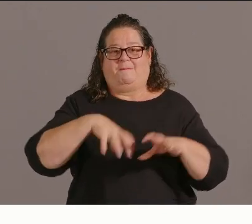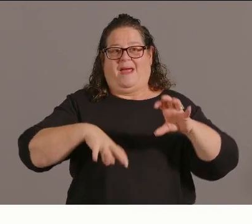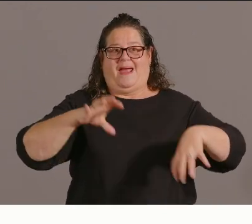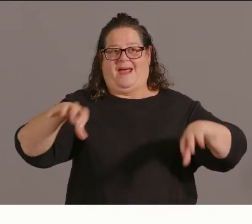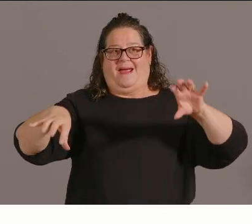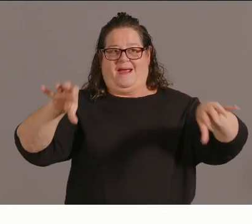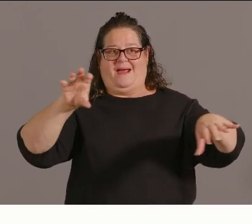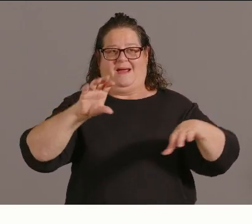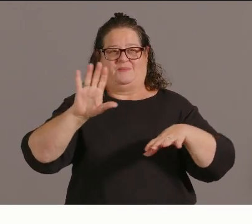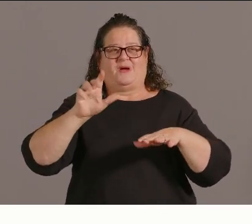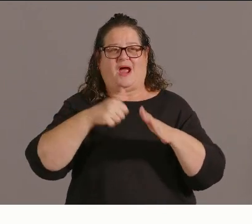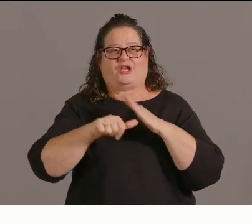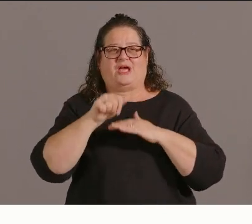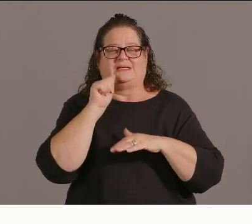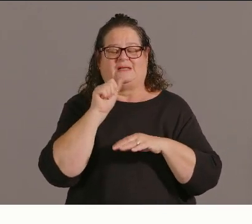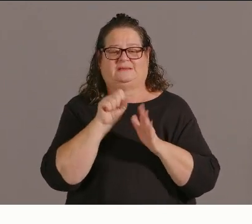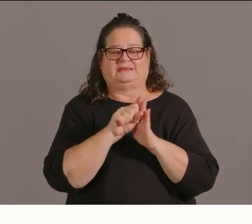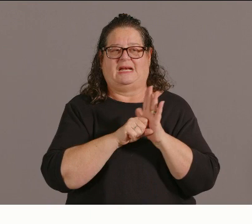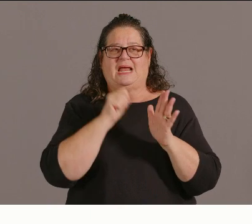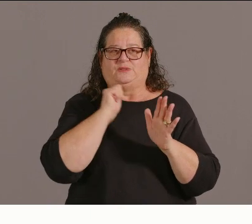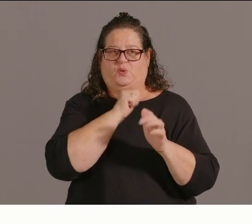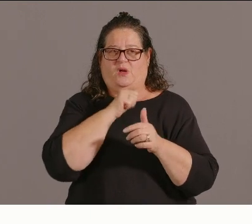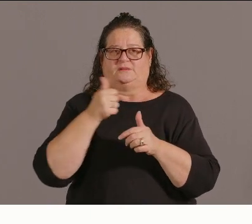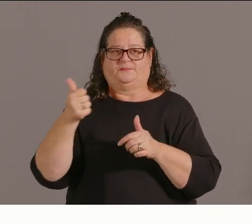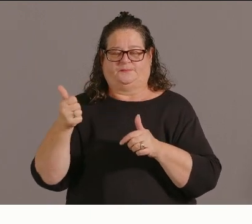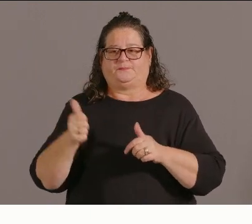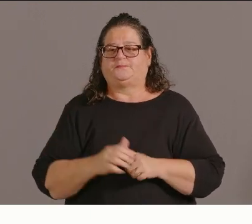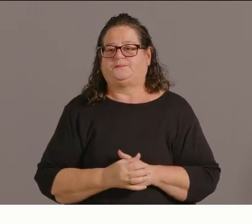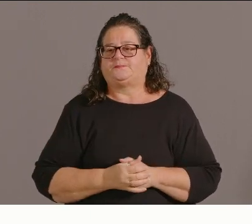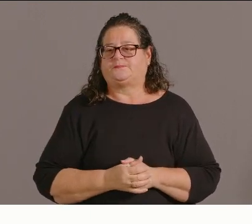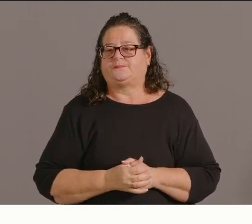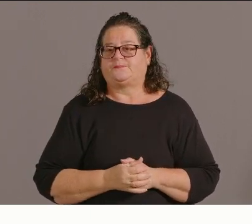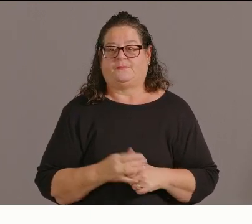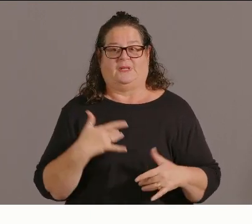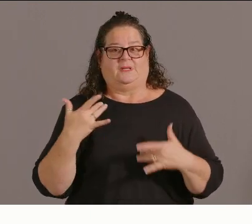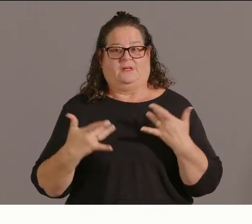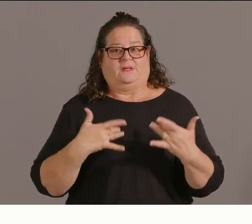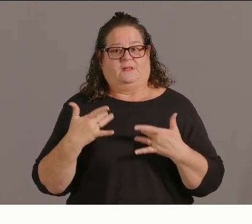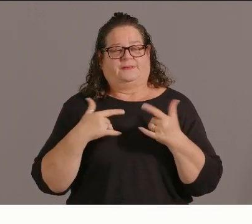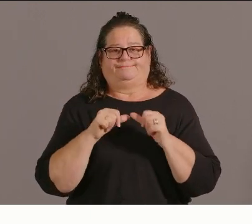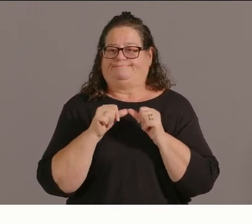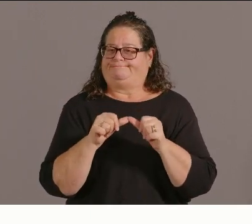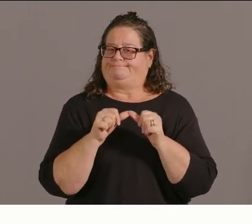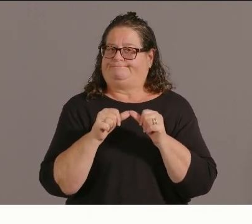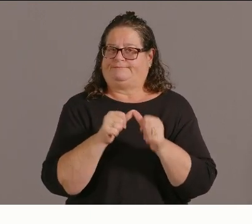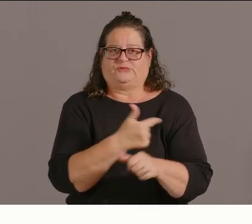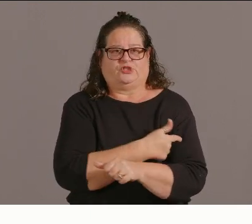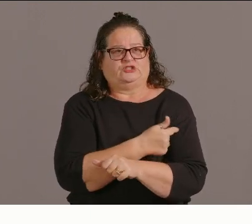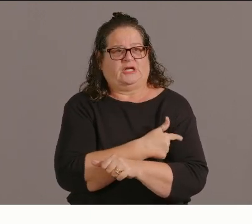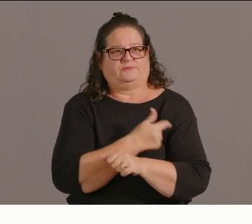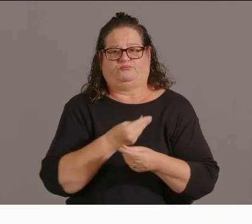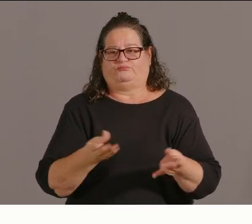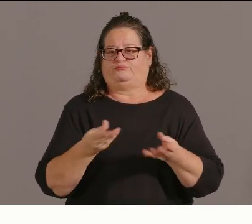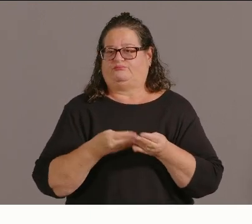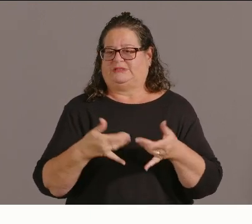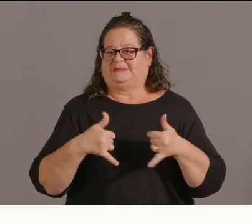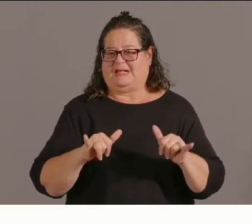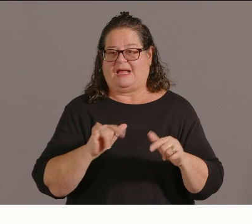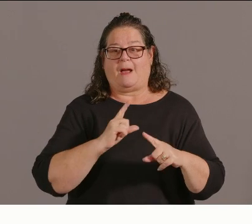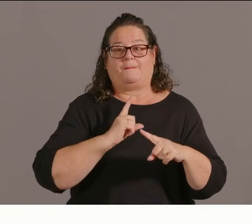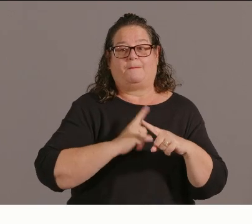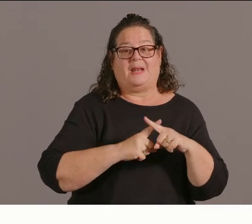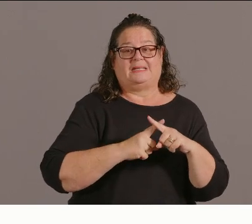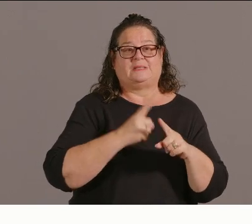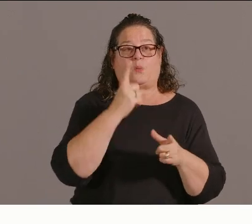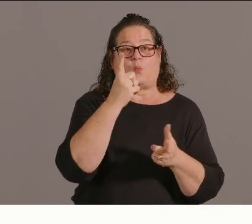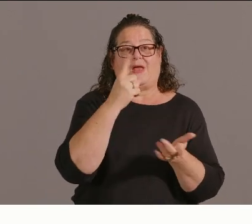to be able to vaccinate Arizonans, but we have over 1,000 provider sites now statewide that have received vaccine, and